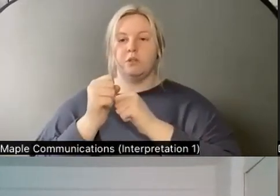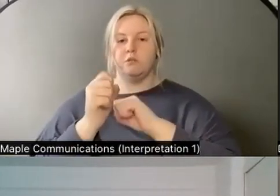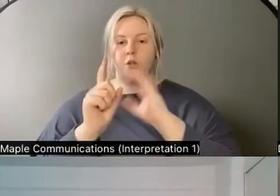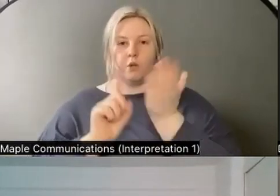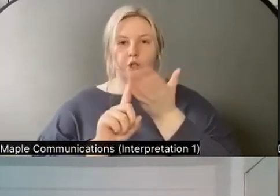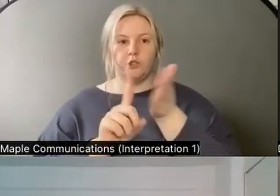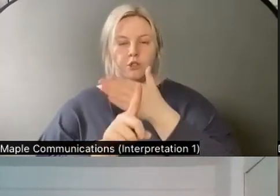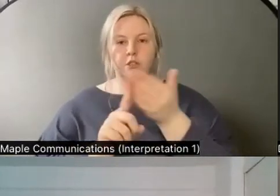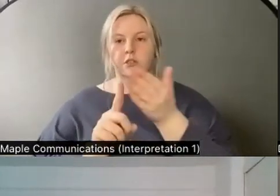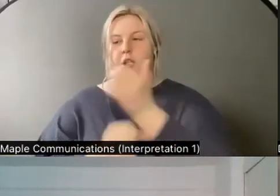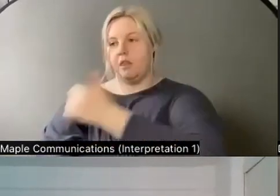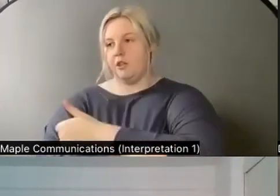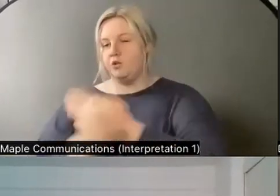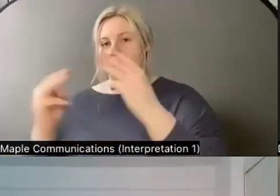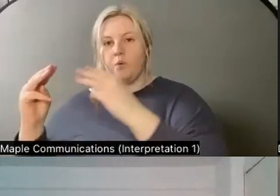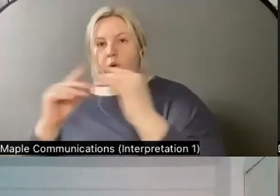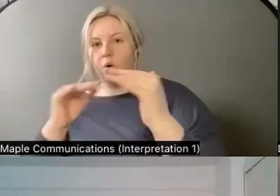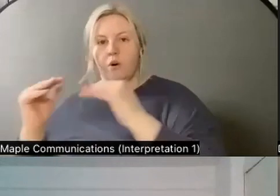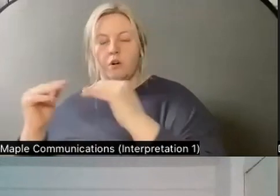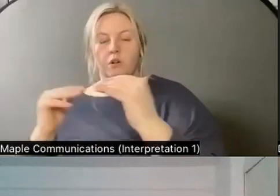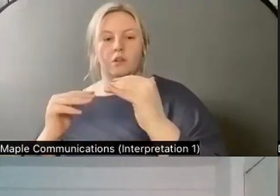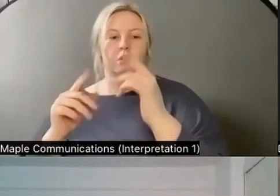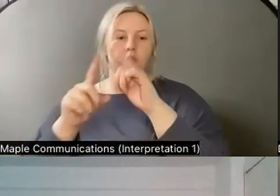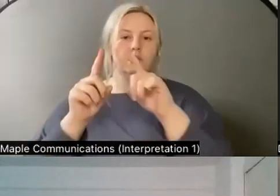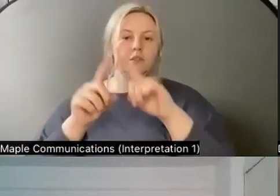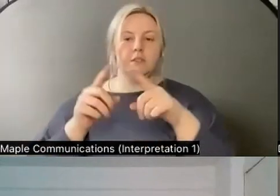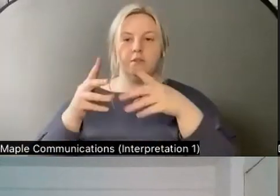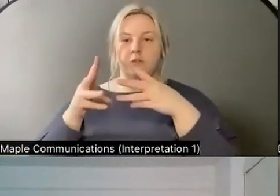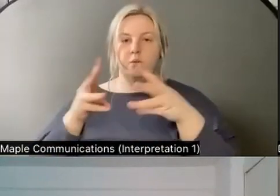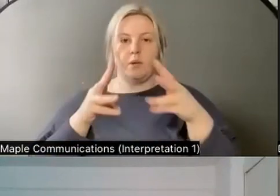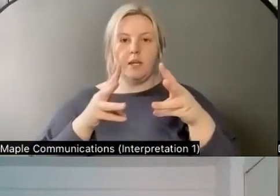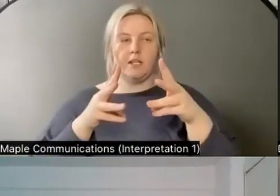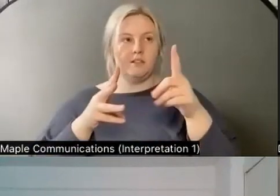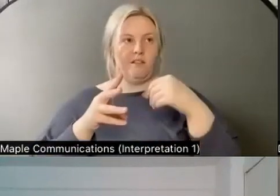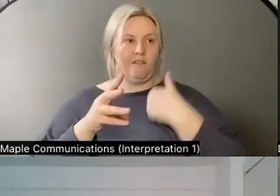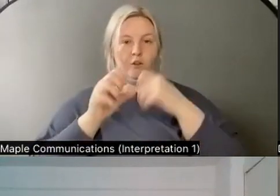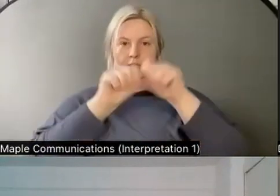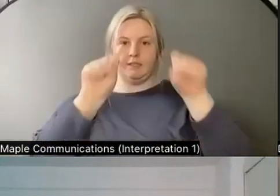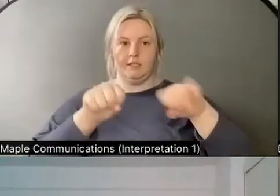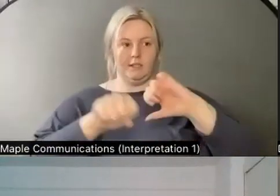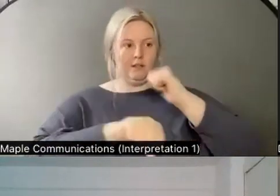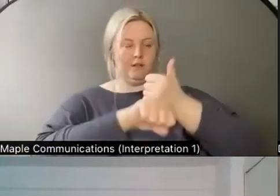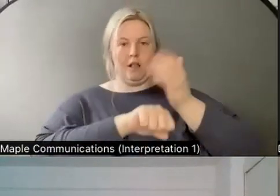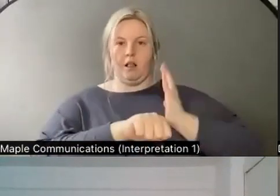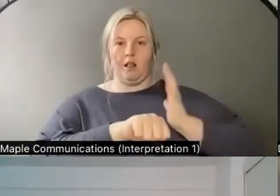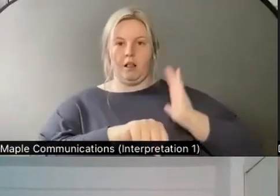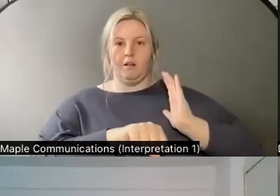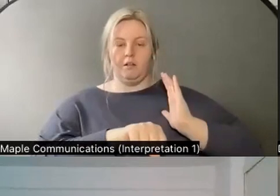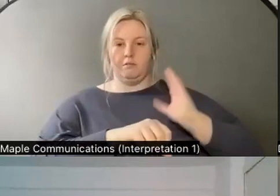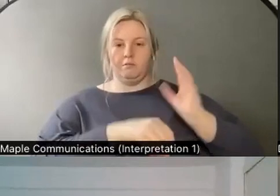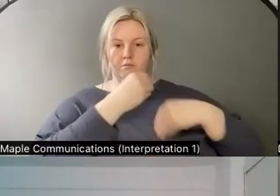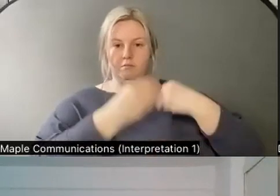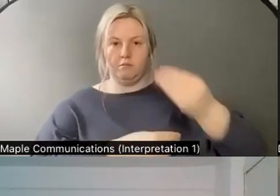war, the ways that all of this is systemic, and it's built